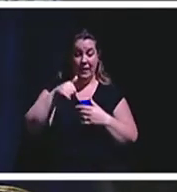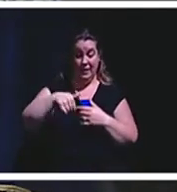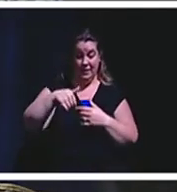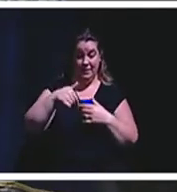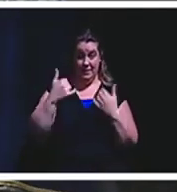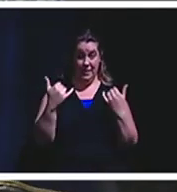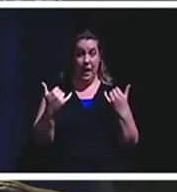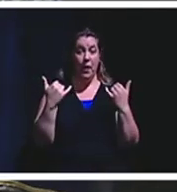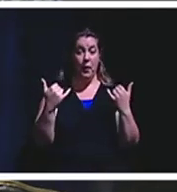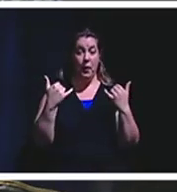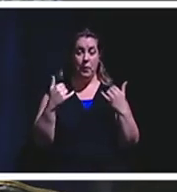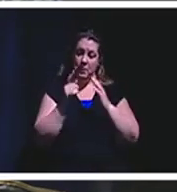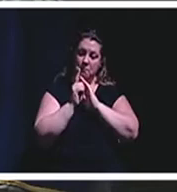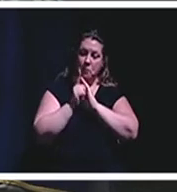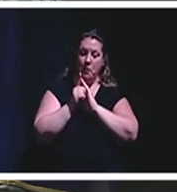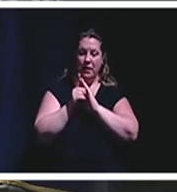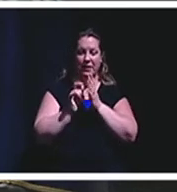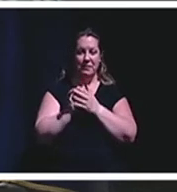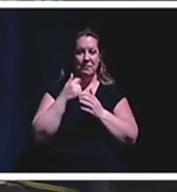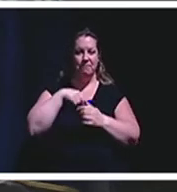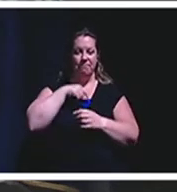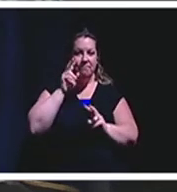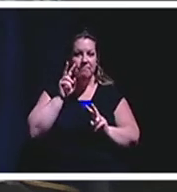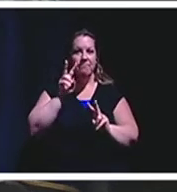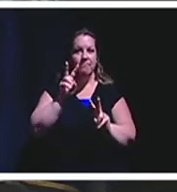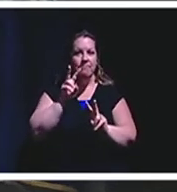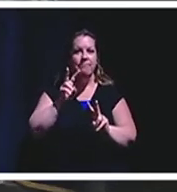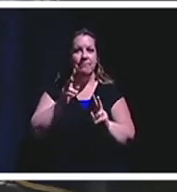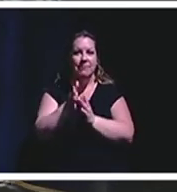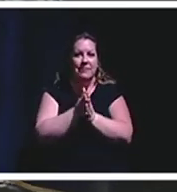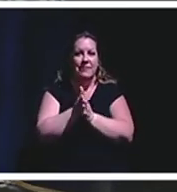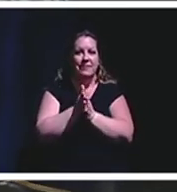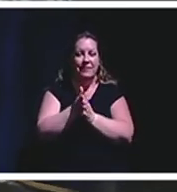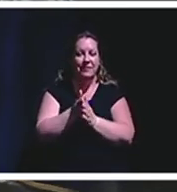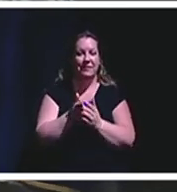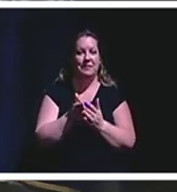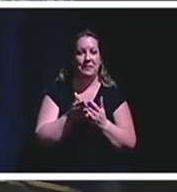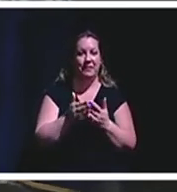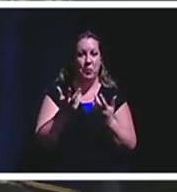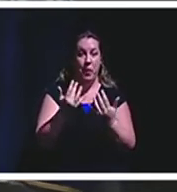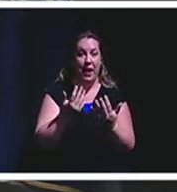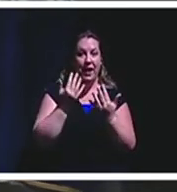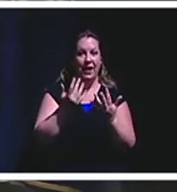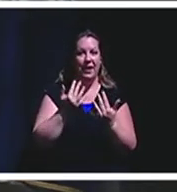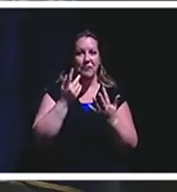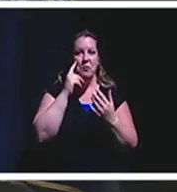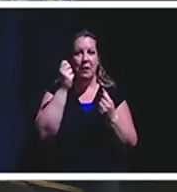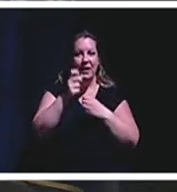of you have been looking forward to with unbridled anticipation.